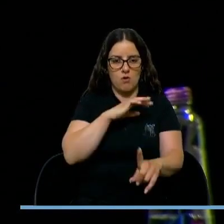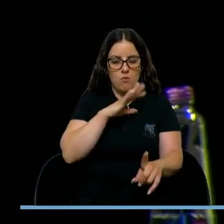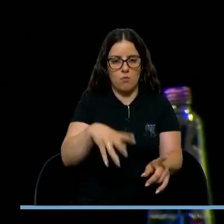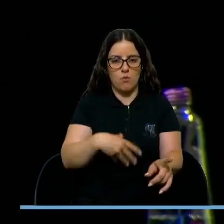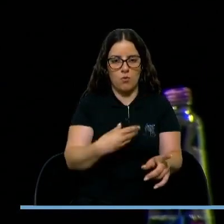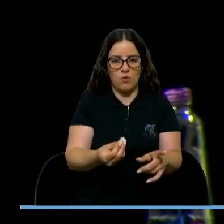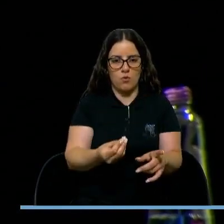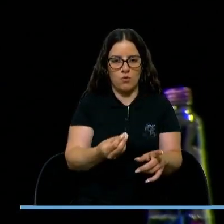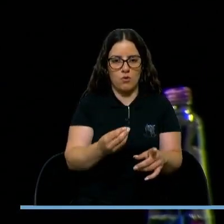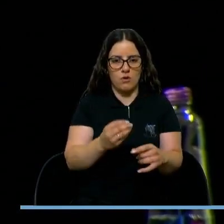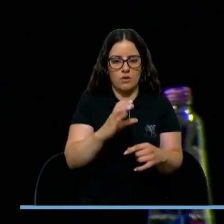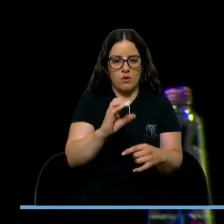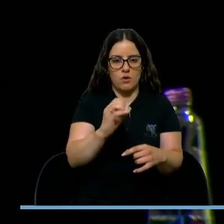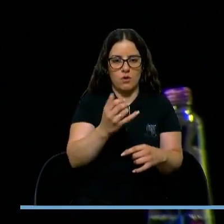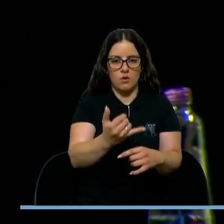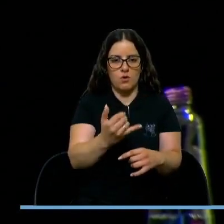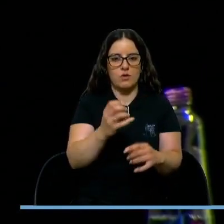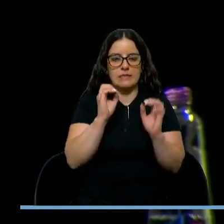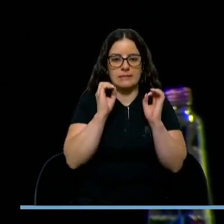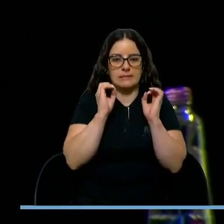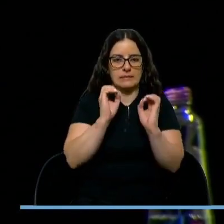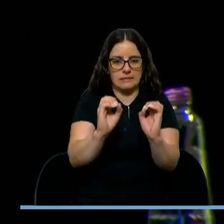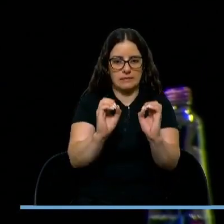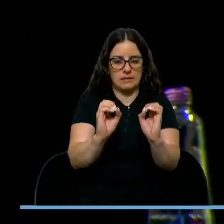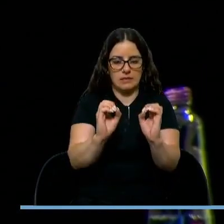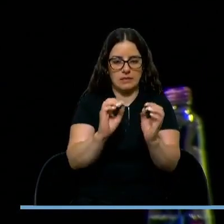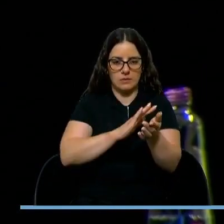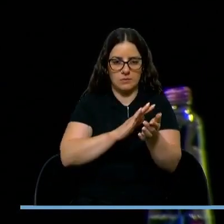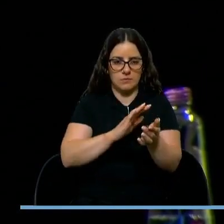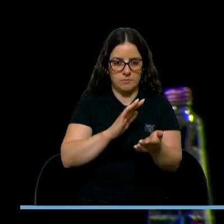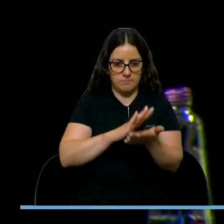with a world with a